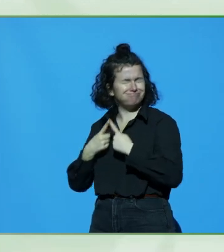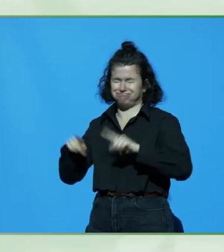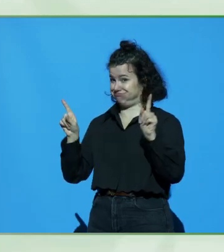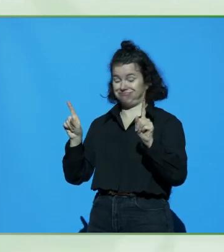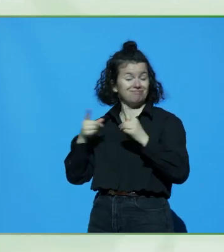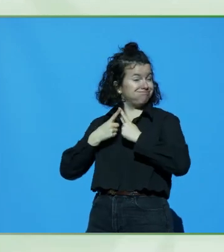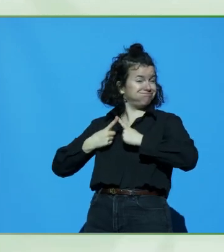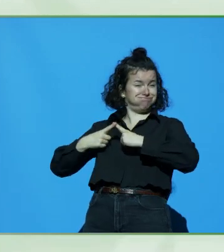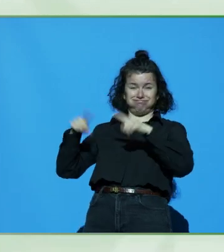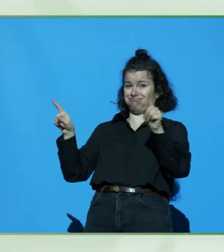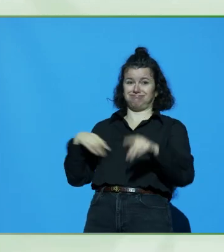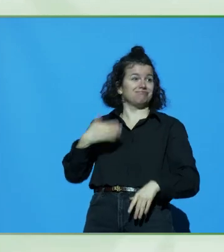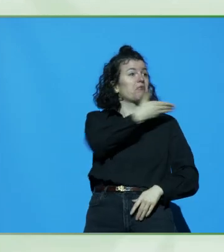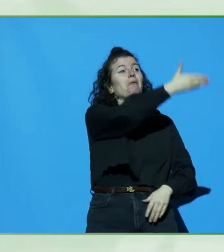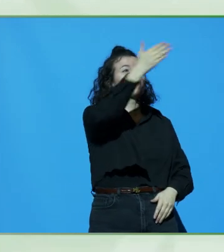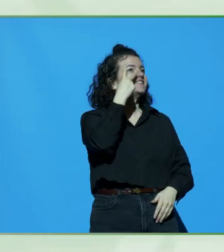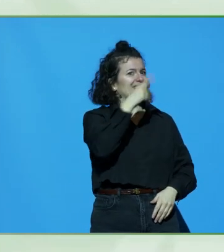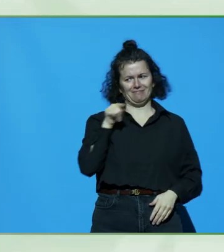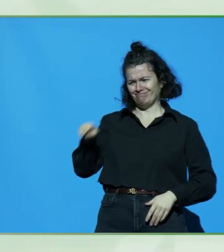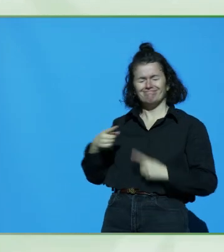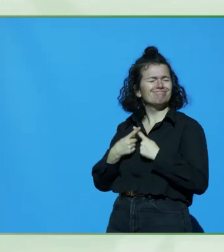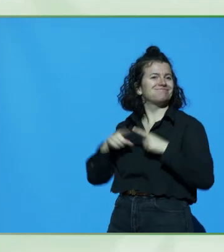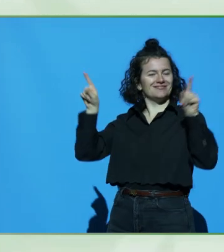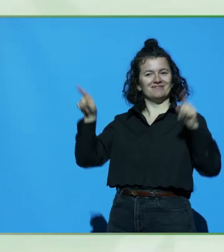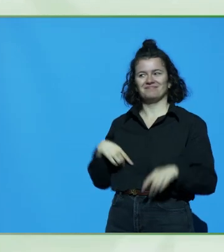How many of you have watched the blind baseball yesterday?